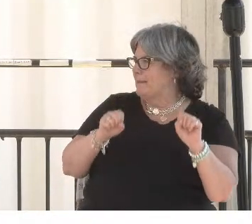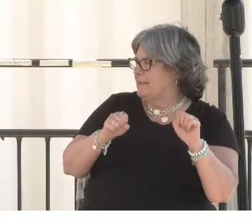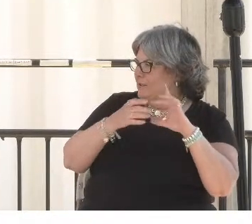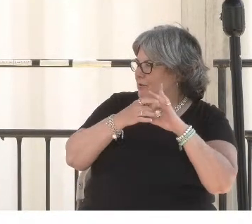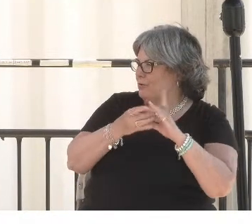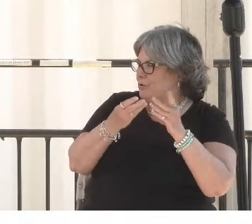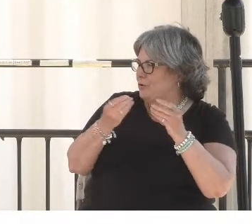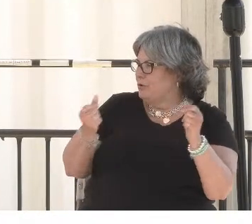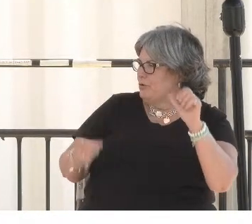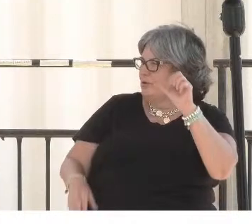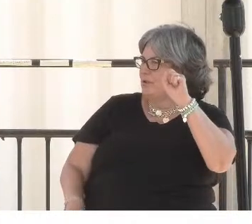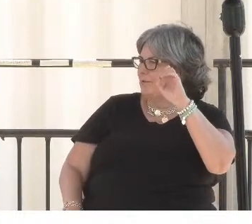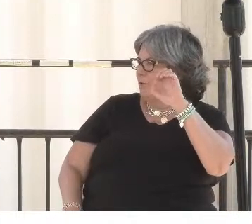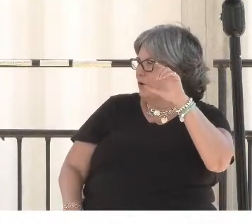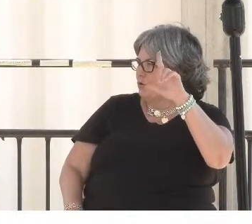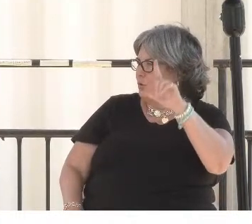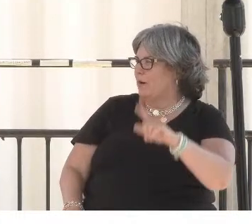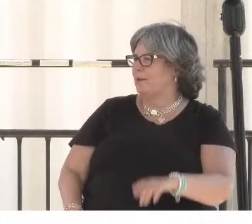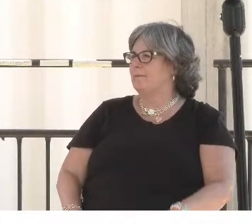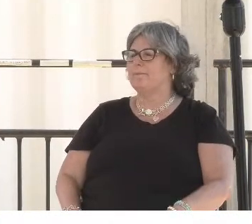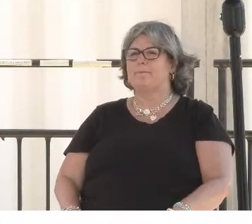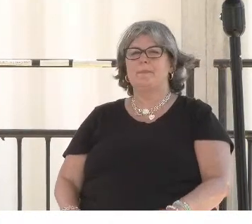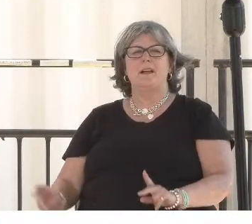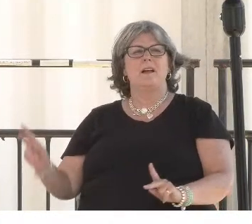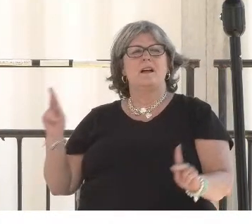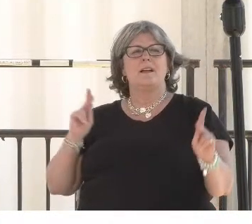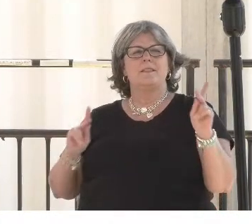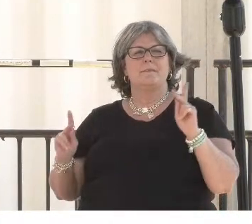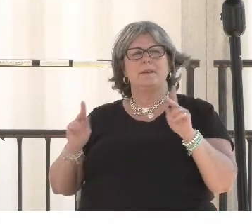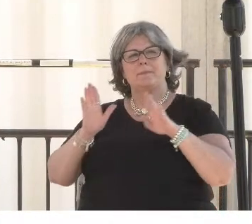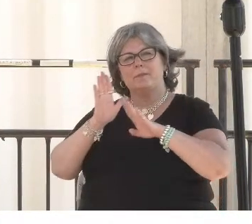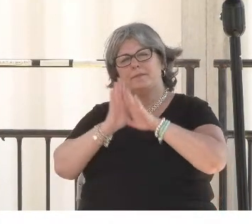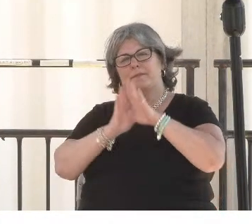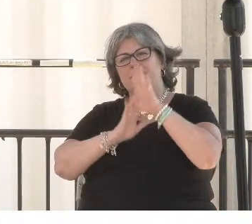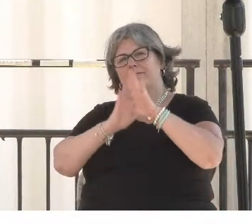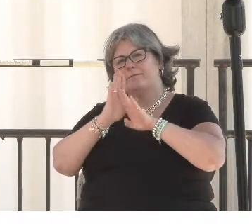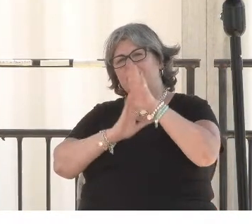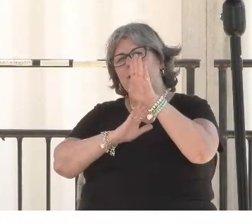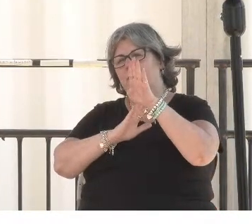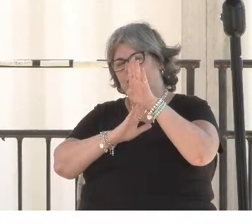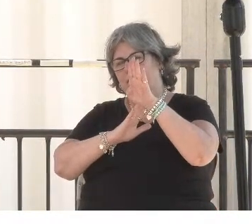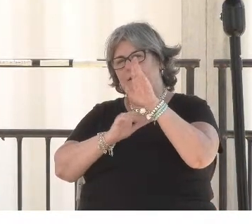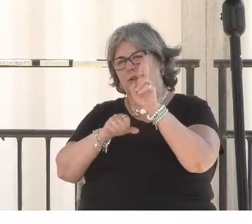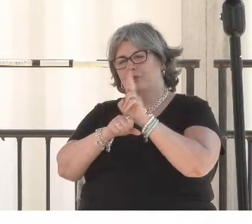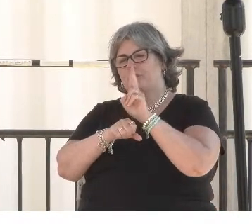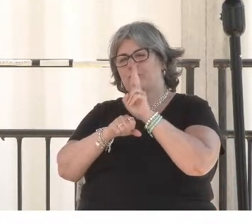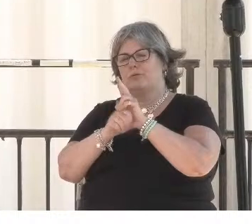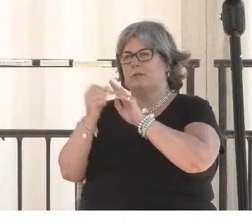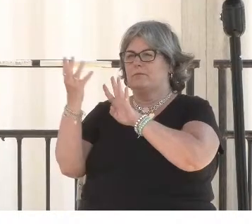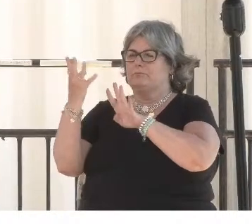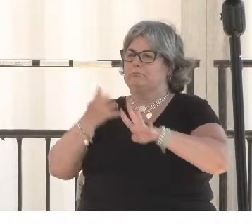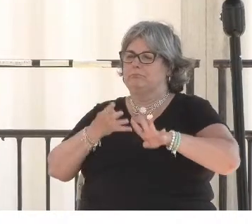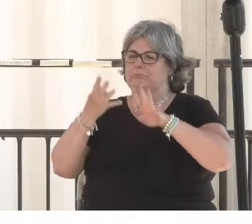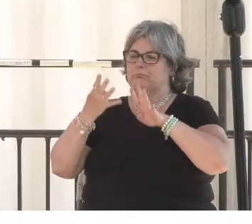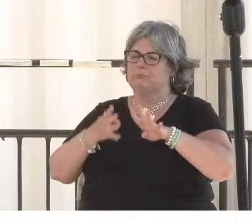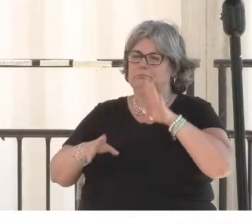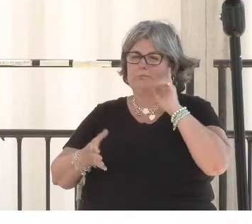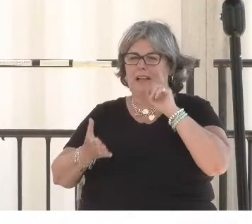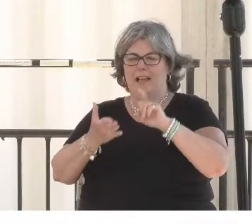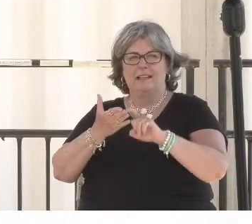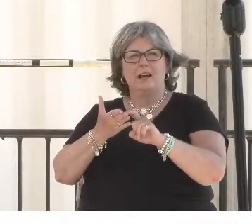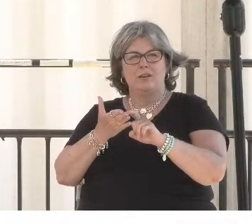potential solution. And the folks who were building soils, who were drawing down as much carbon as possible that I was